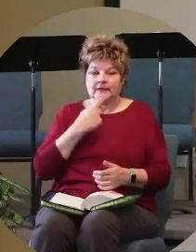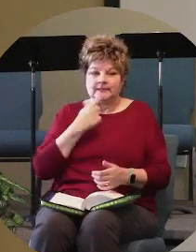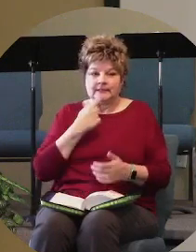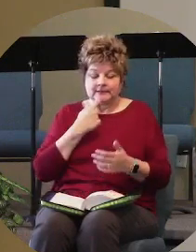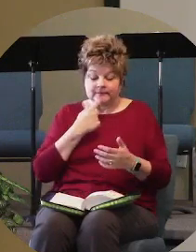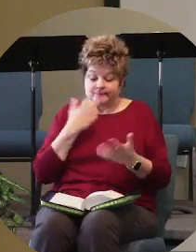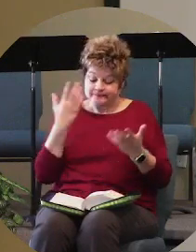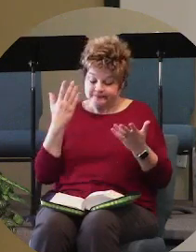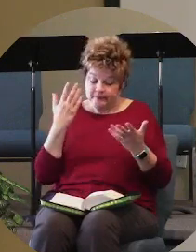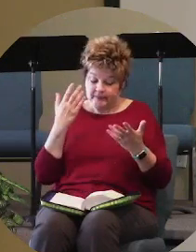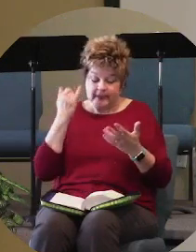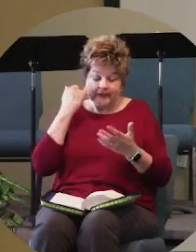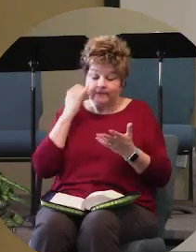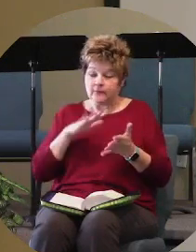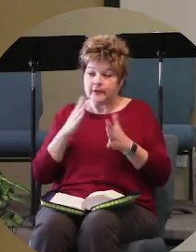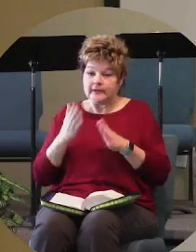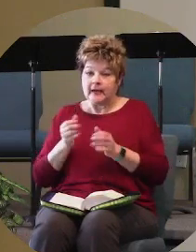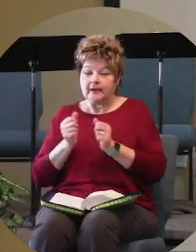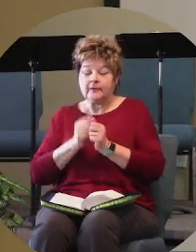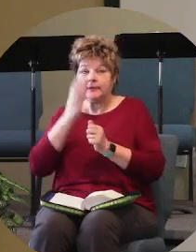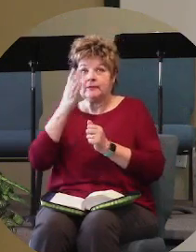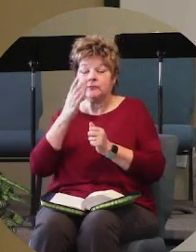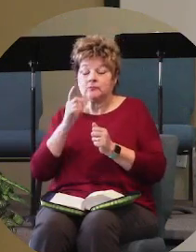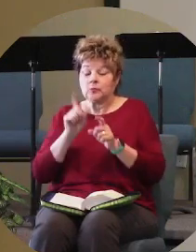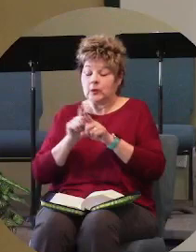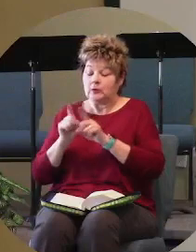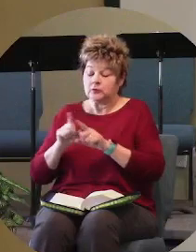He says, you know, if we died with him, we'll also live with him.